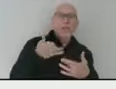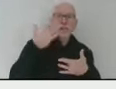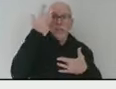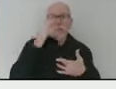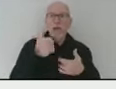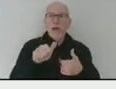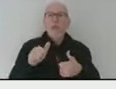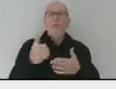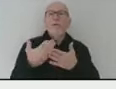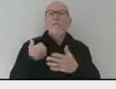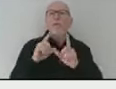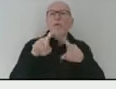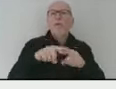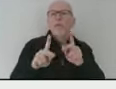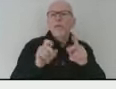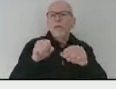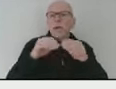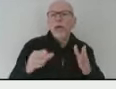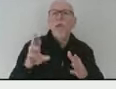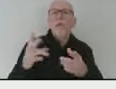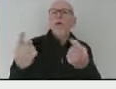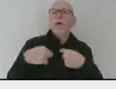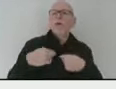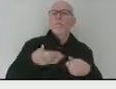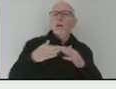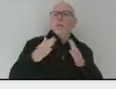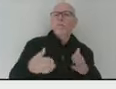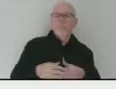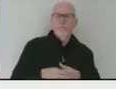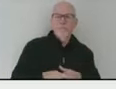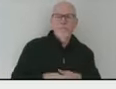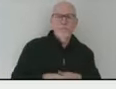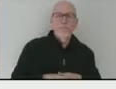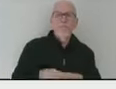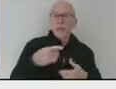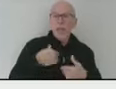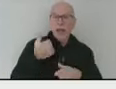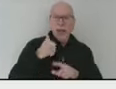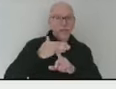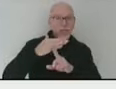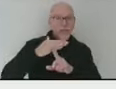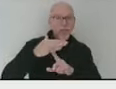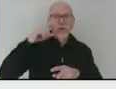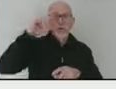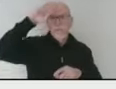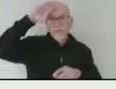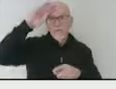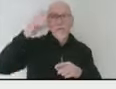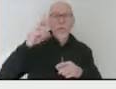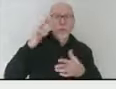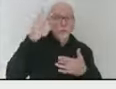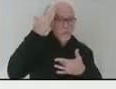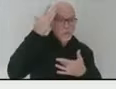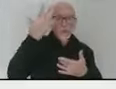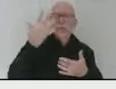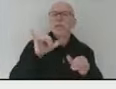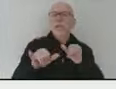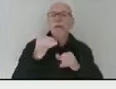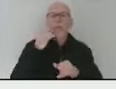going to someone's house. If you have a fever or any other signs or symptoms of illness, stay home or cancel your